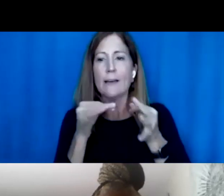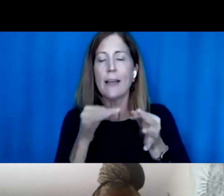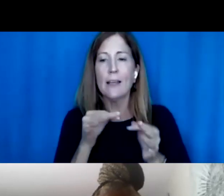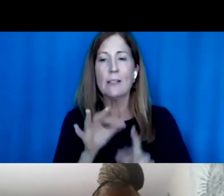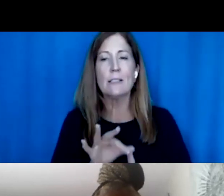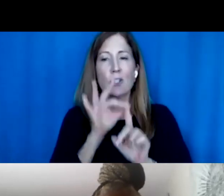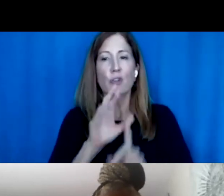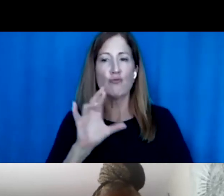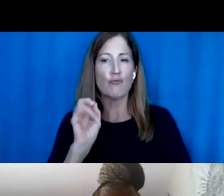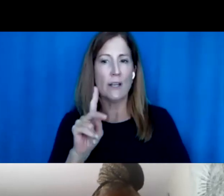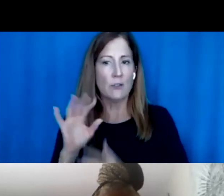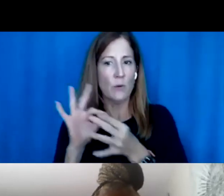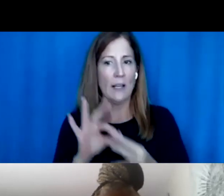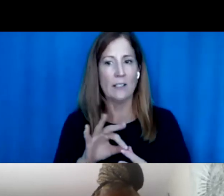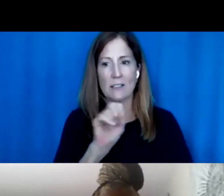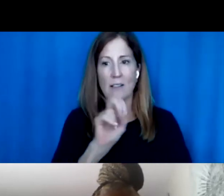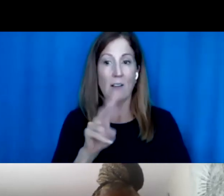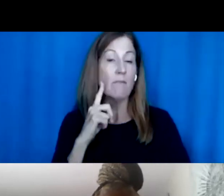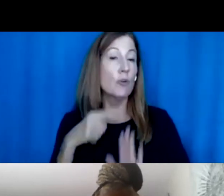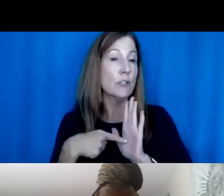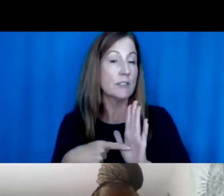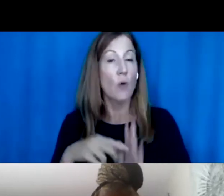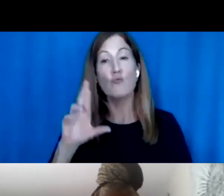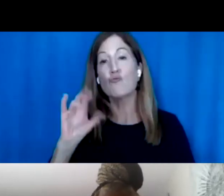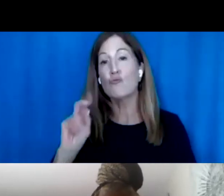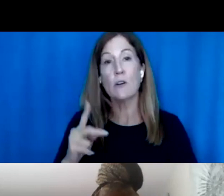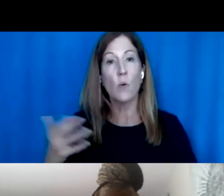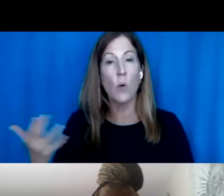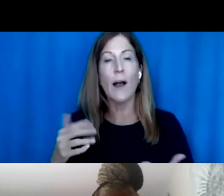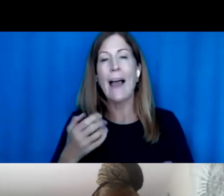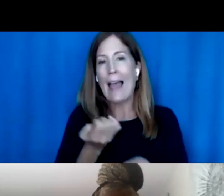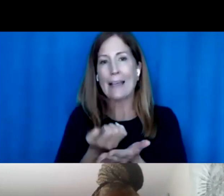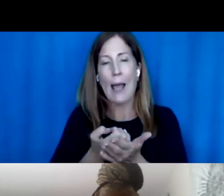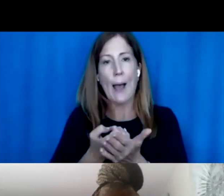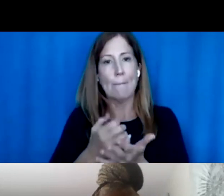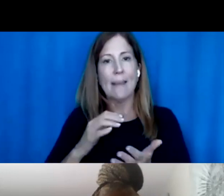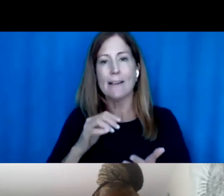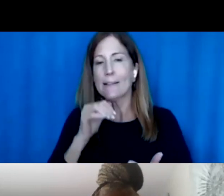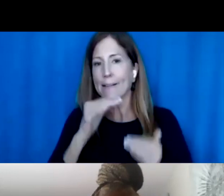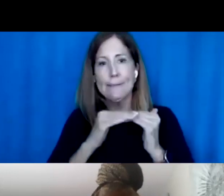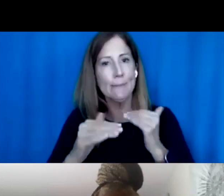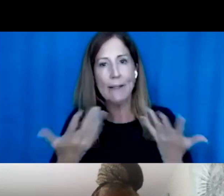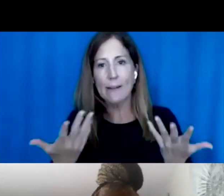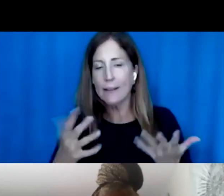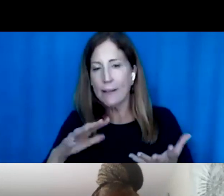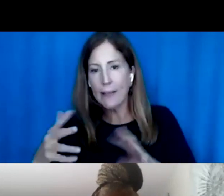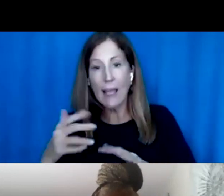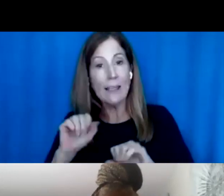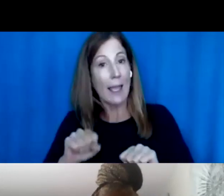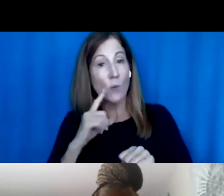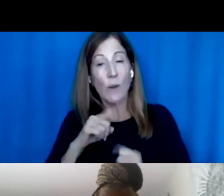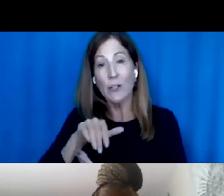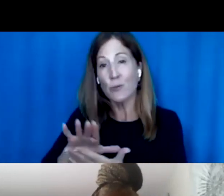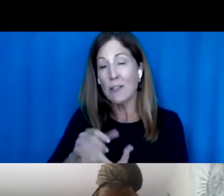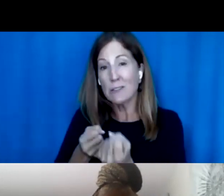violence? For example, the risk factor of economic instability can be addressed by promoting livable wages. Is this